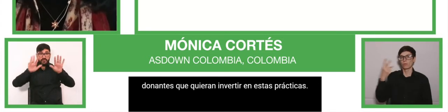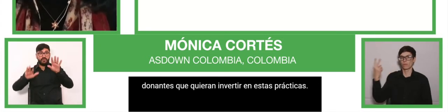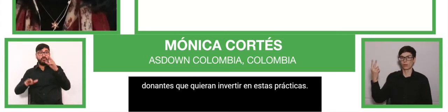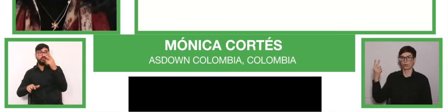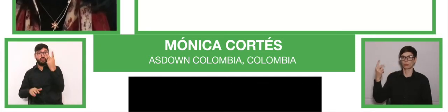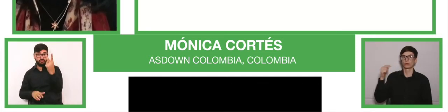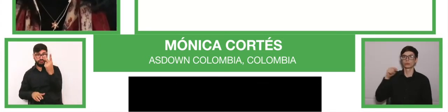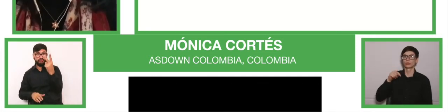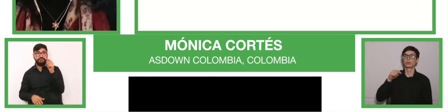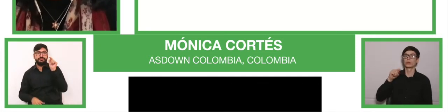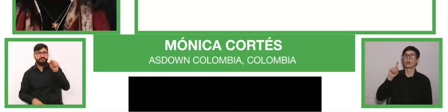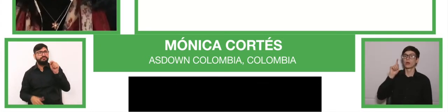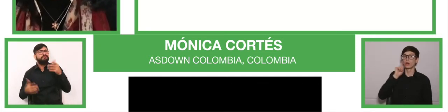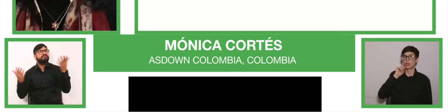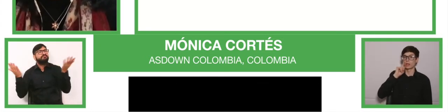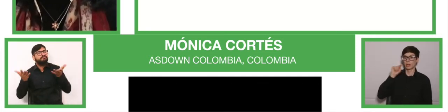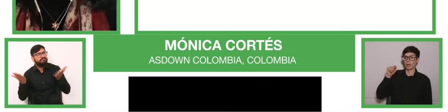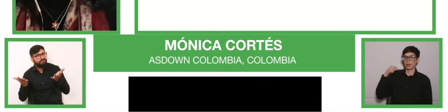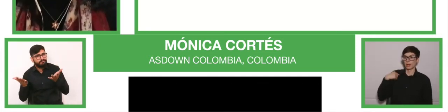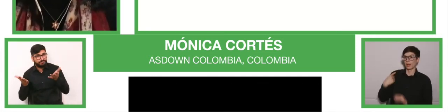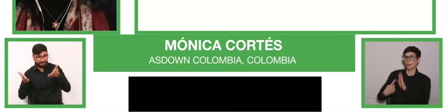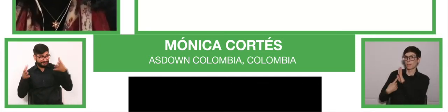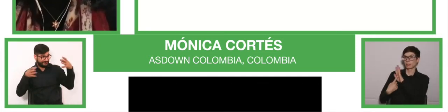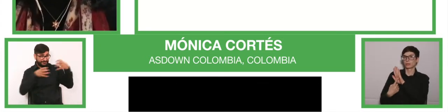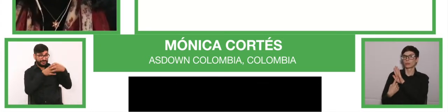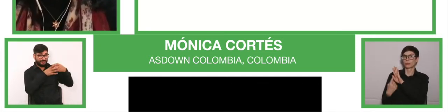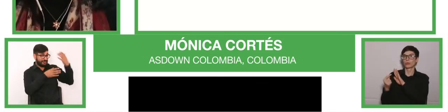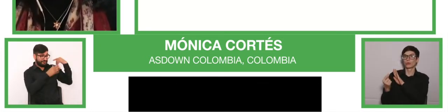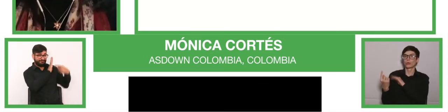represent the sins on our project.